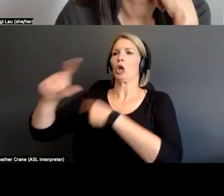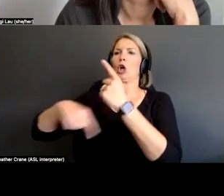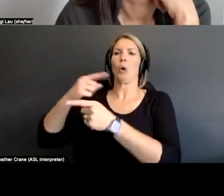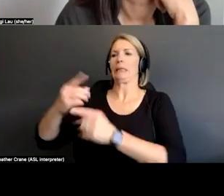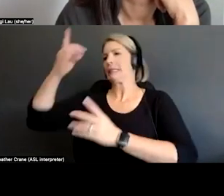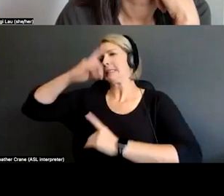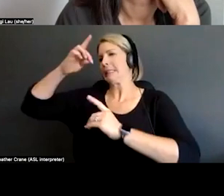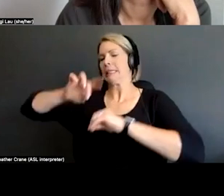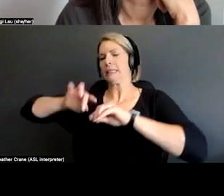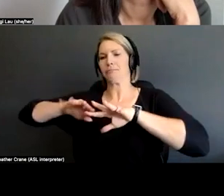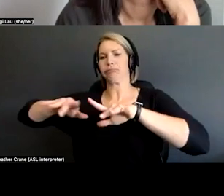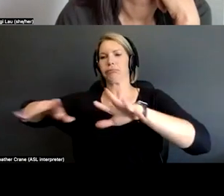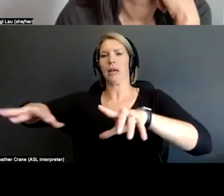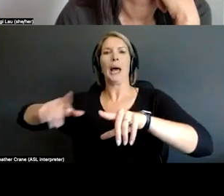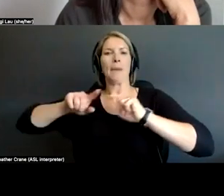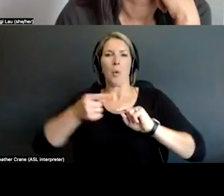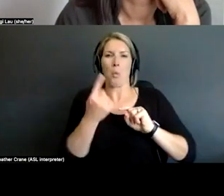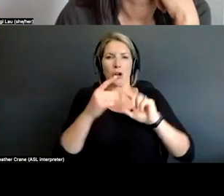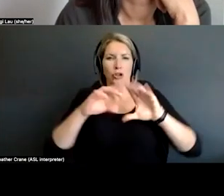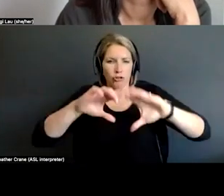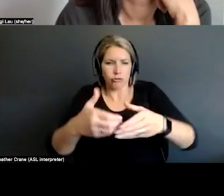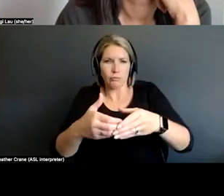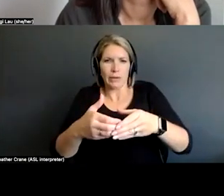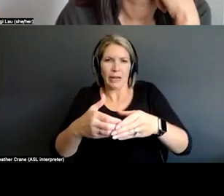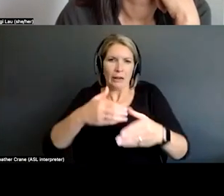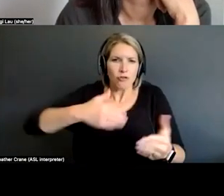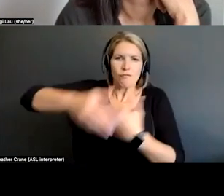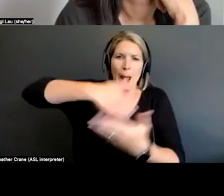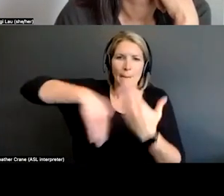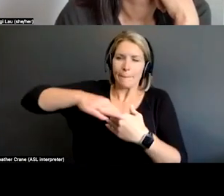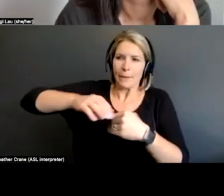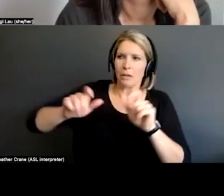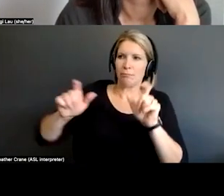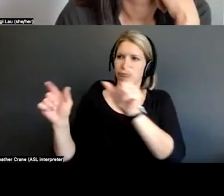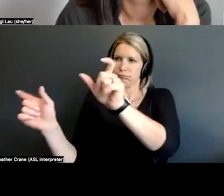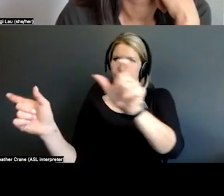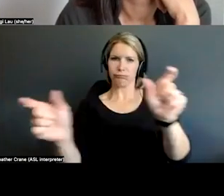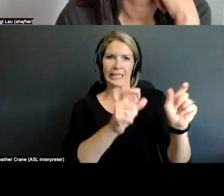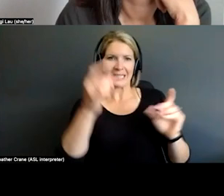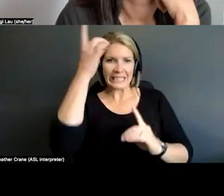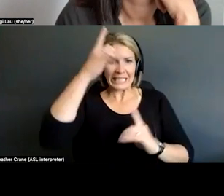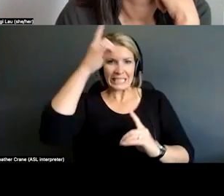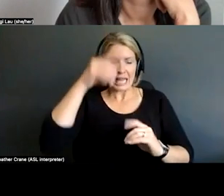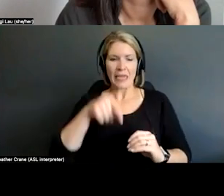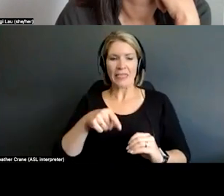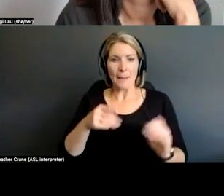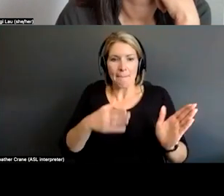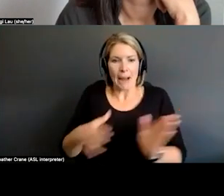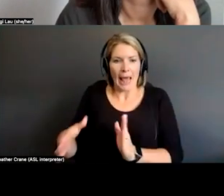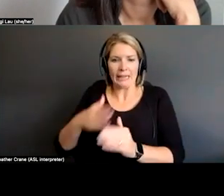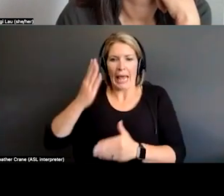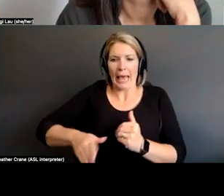somebody who wants to be in the company of somebody at the end of their life. They're planning to end their life. And you